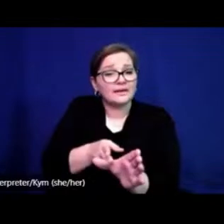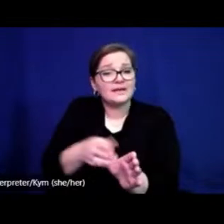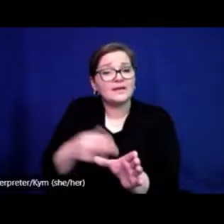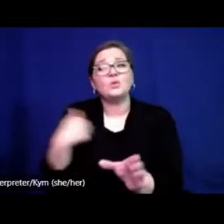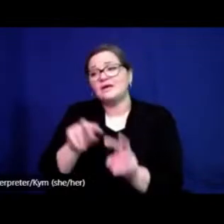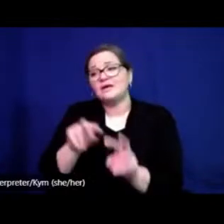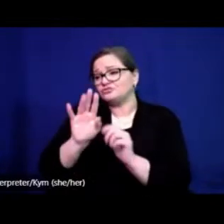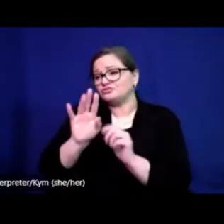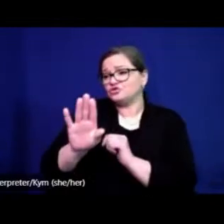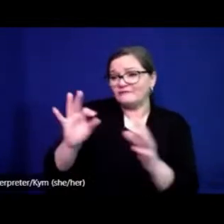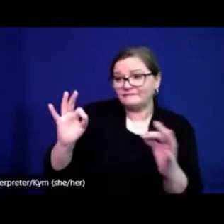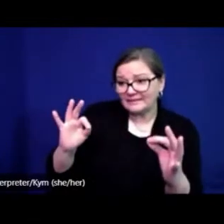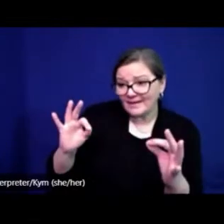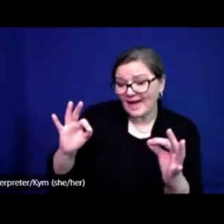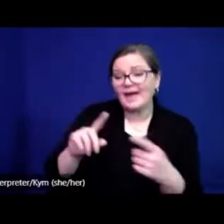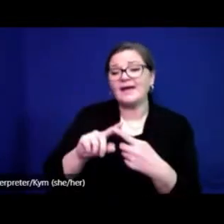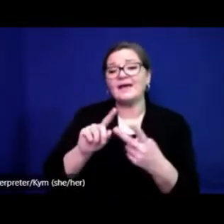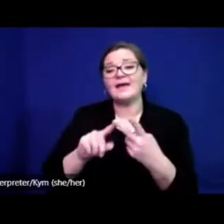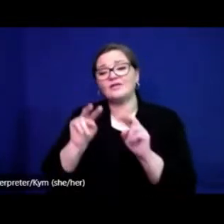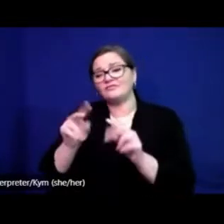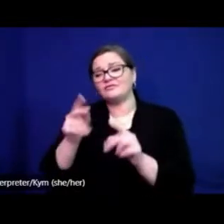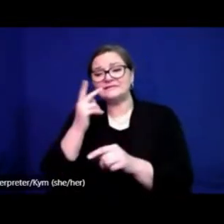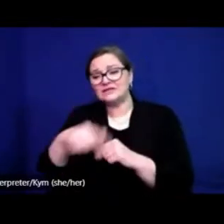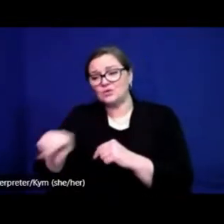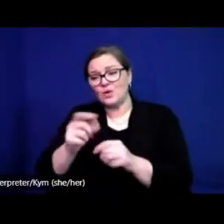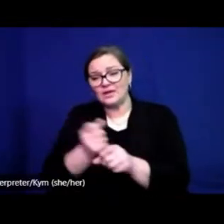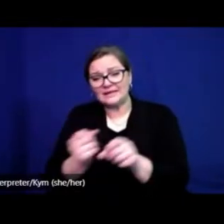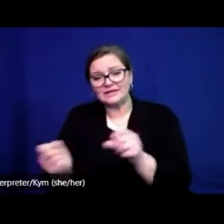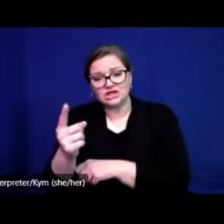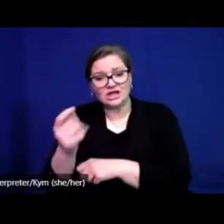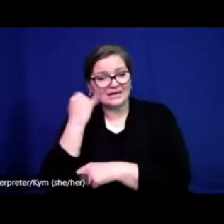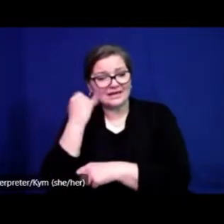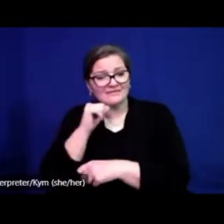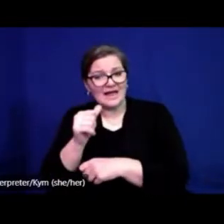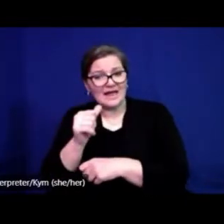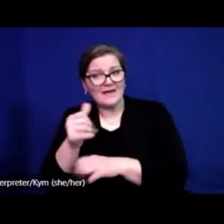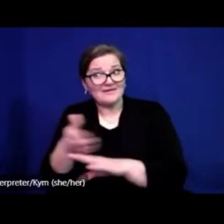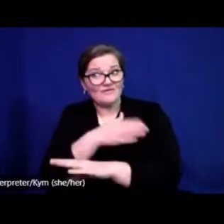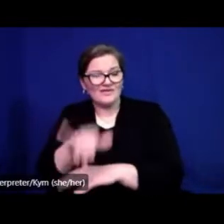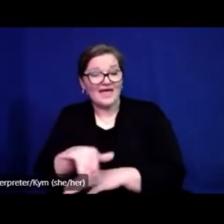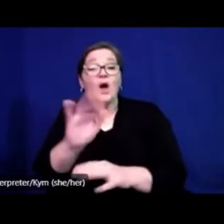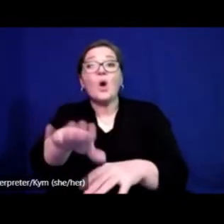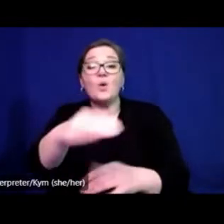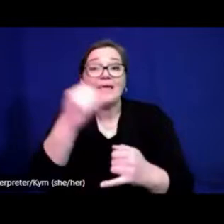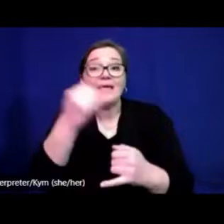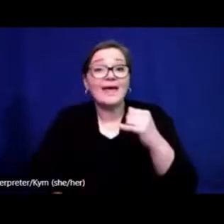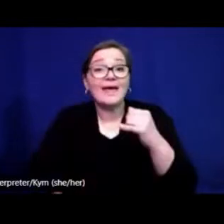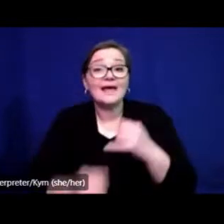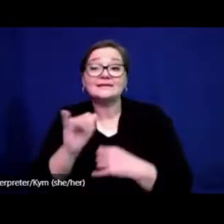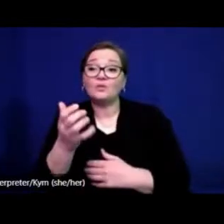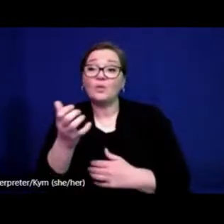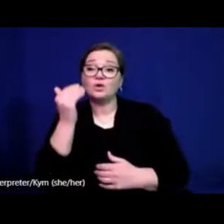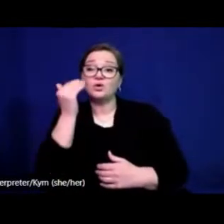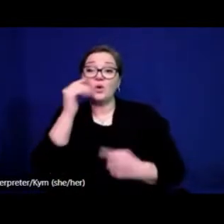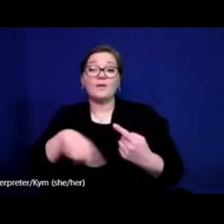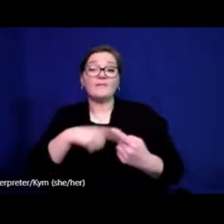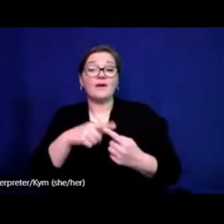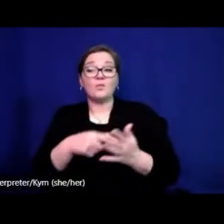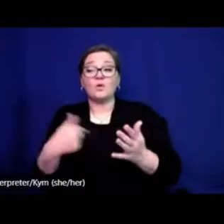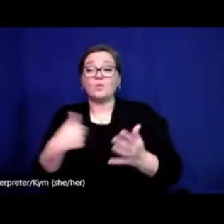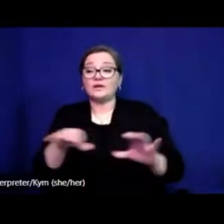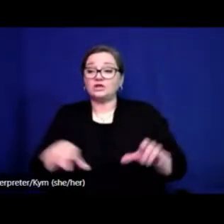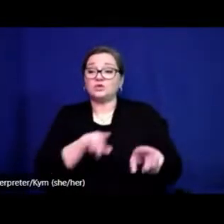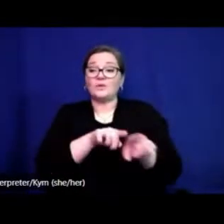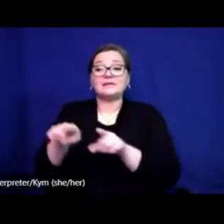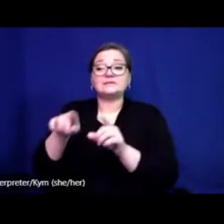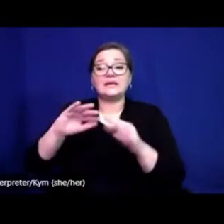to your feedback and look forward to seeing you next year, and if not in between. And lastly, if you want to know about what we do as a Community